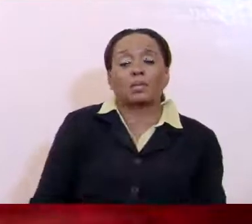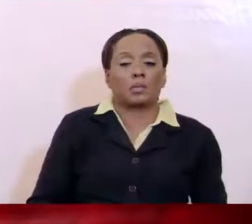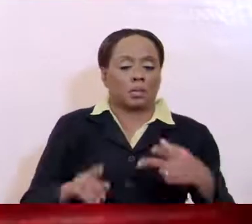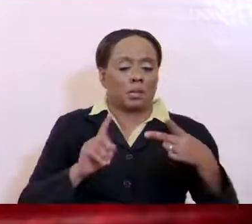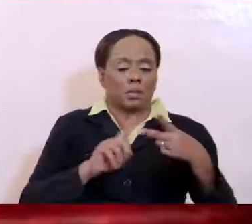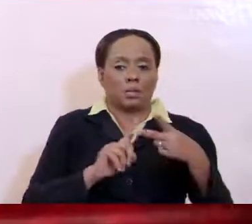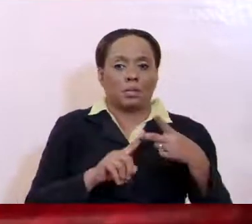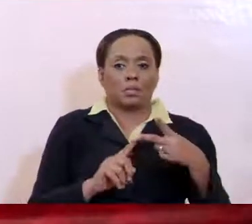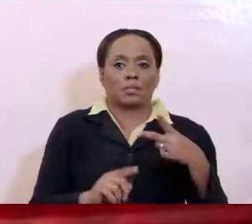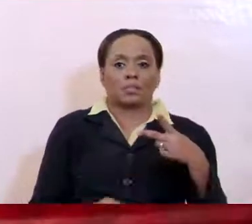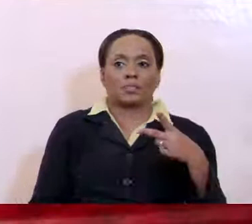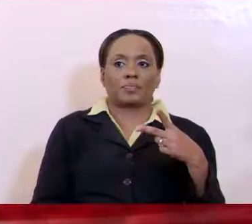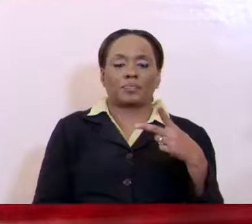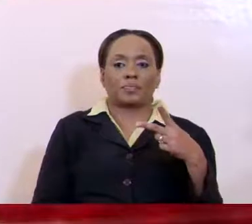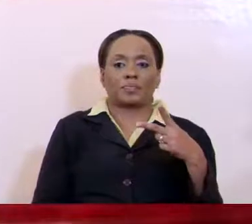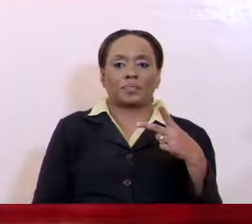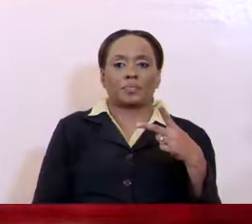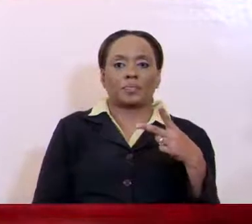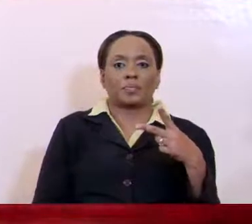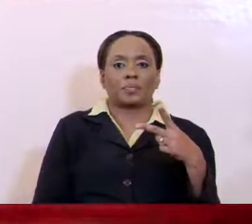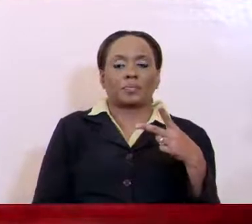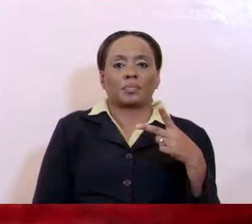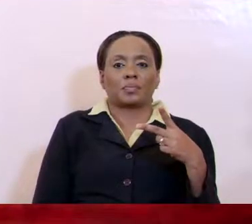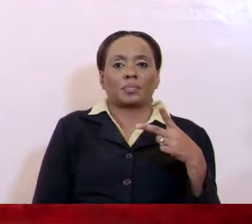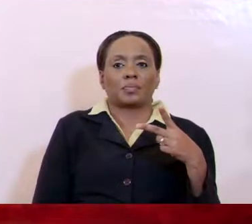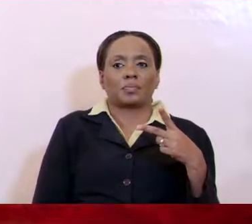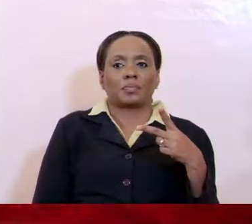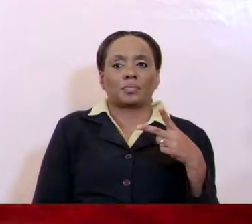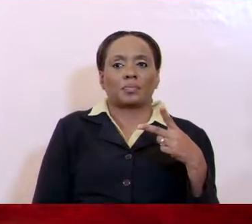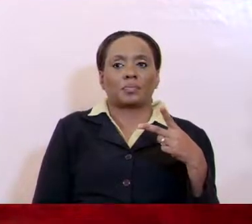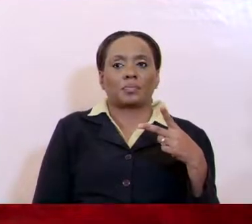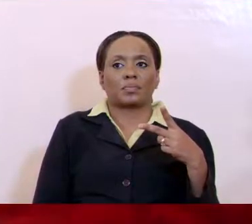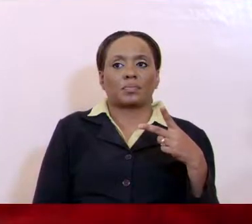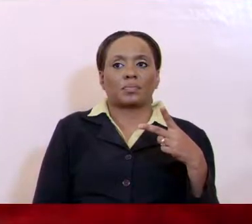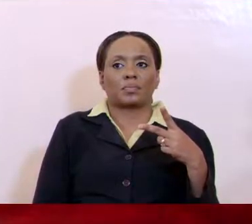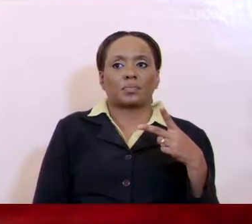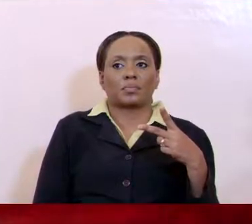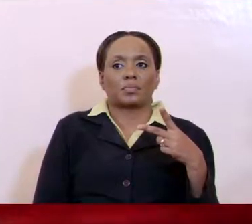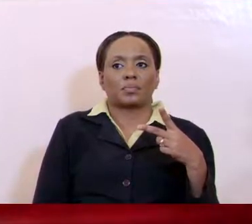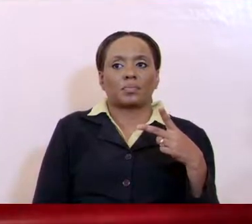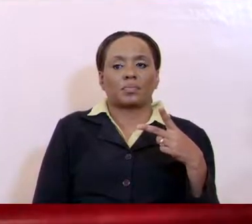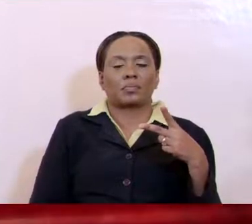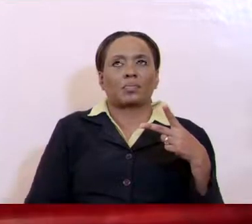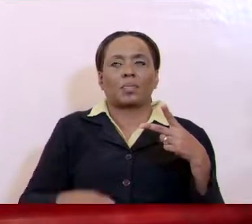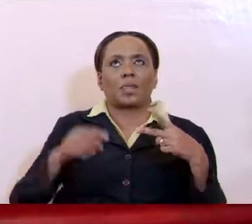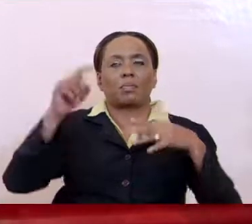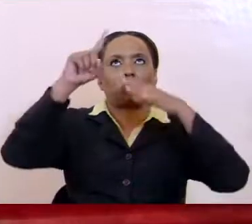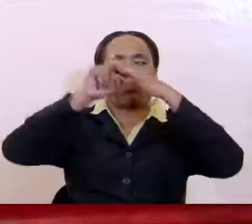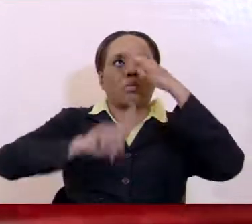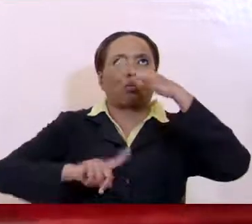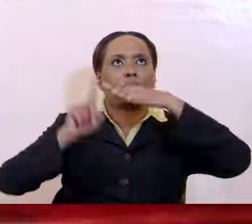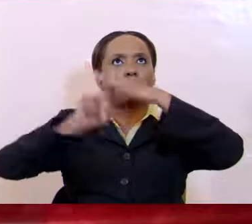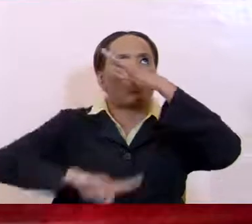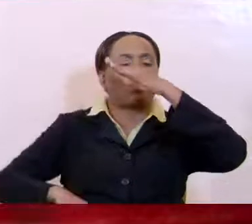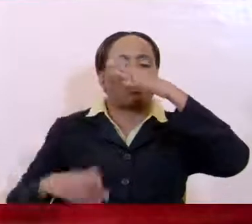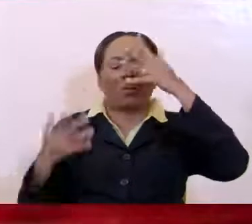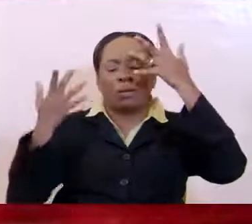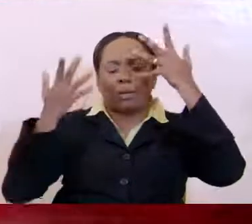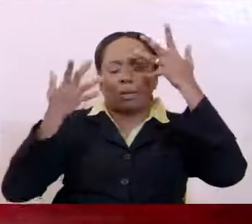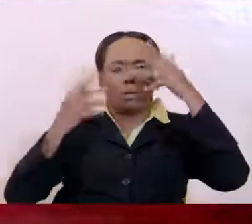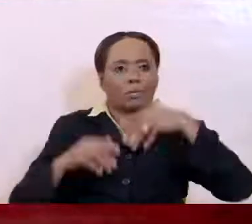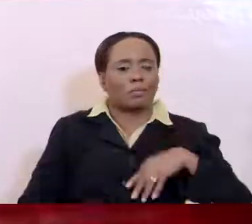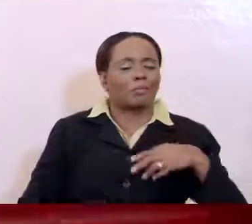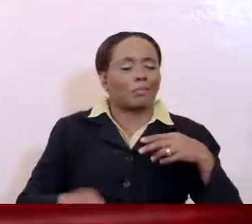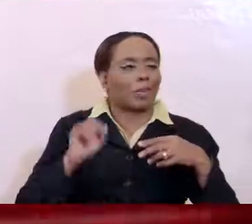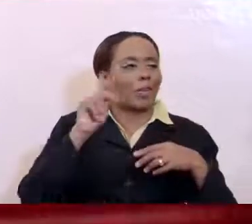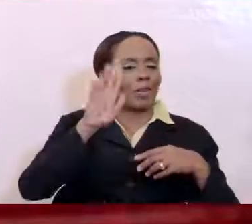secondly, as it relates to, just lost my train of thought. Just answer me first, and I'll allow you